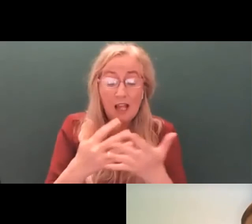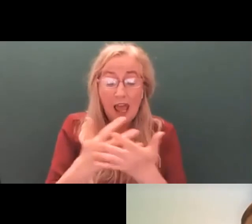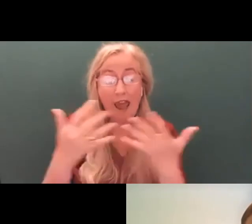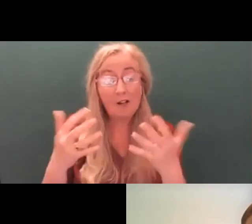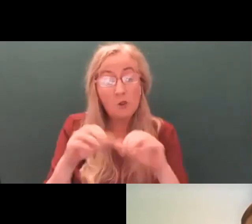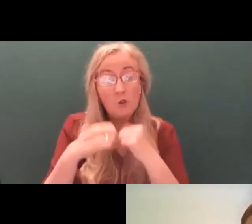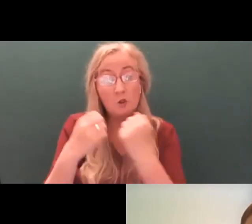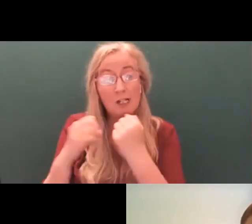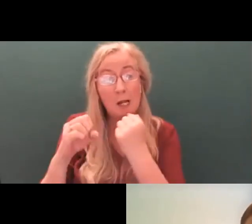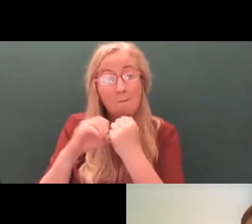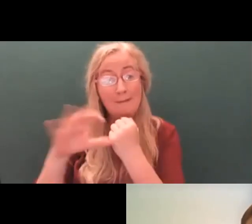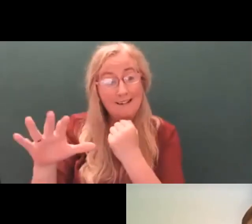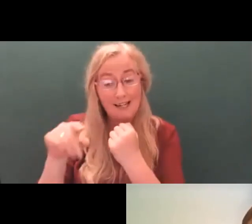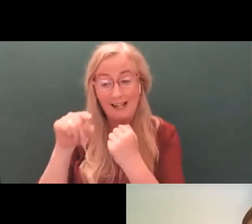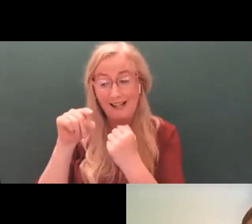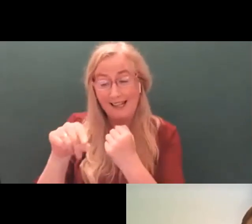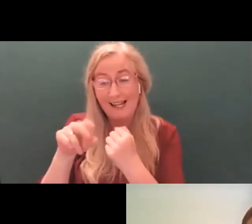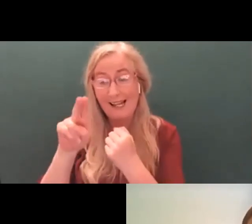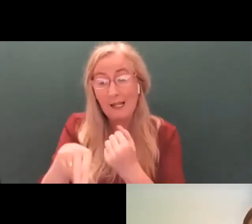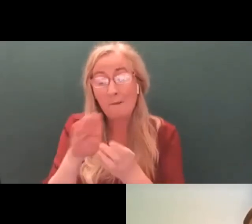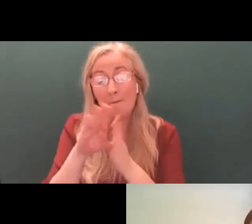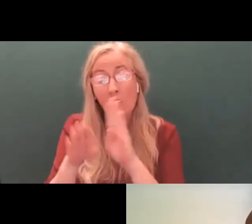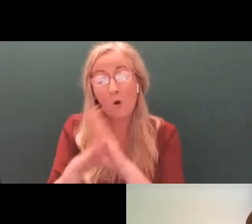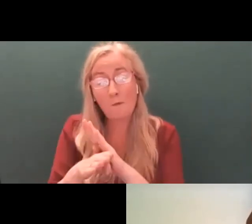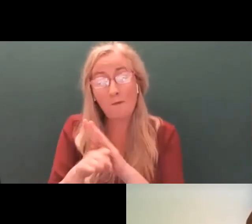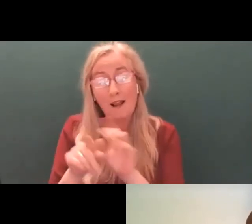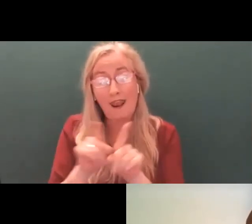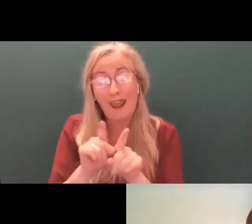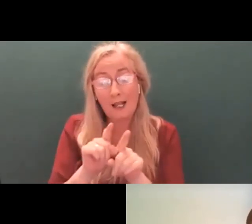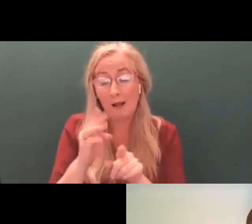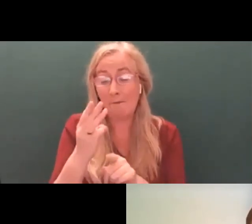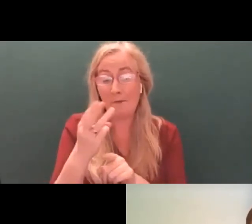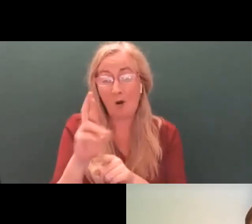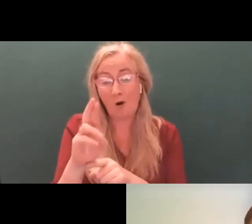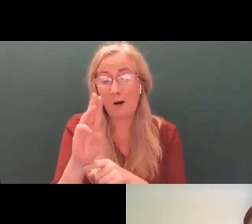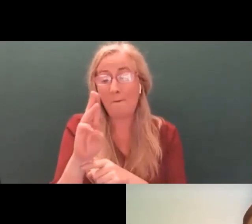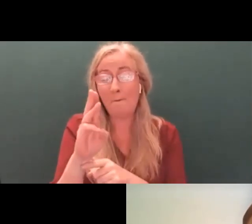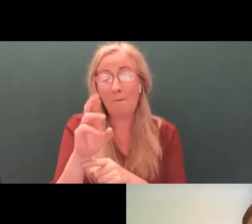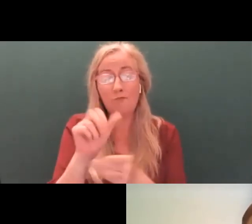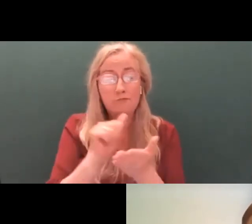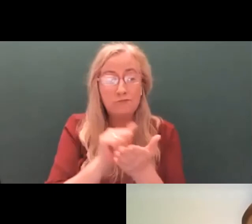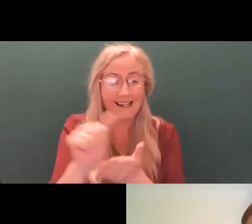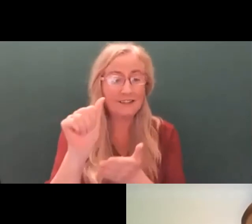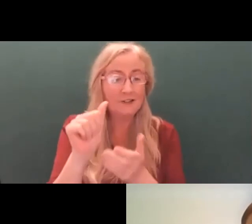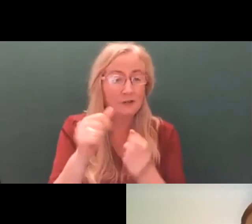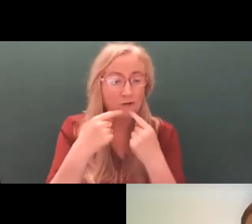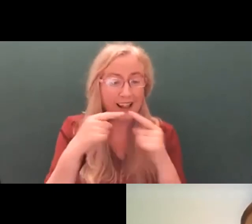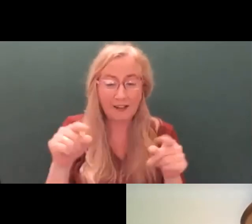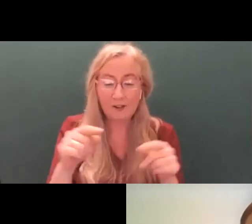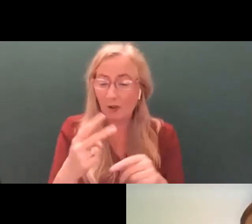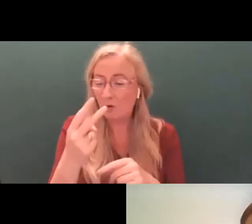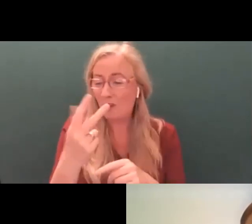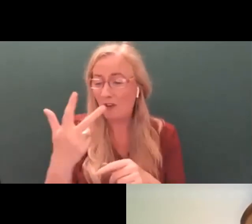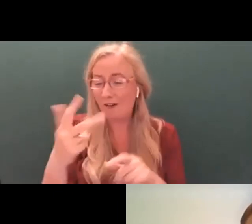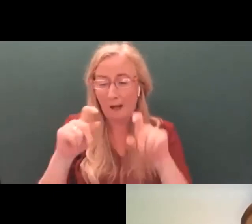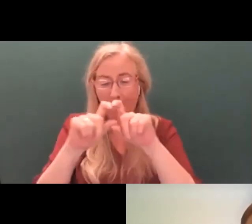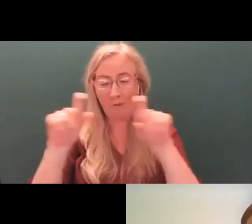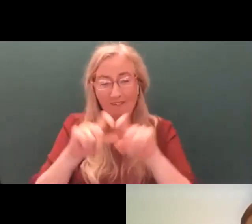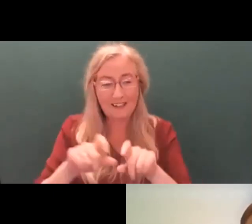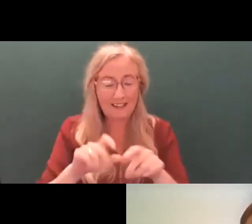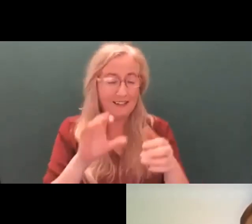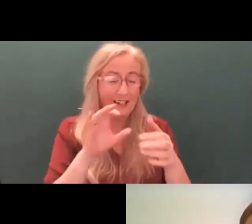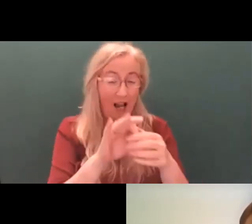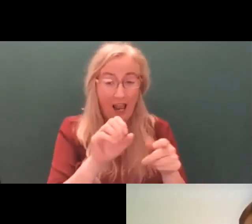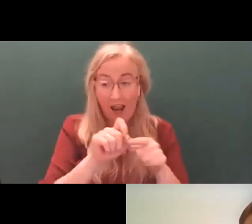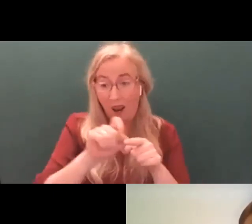they might turn that into a press release that they could send, even if it's 2 paragraphs, pretty much what they've written for Facebook, and email it to the